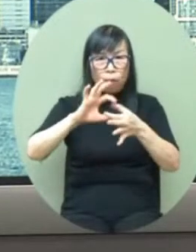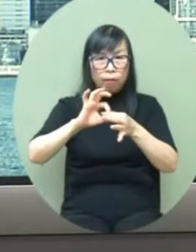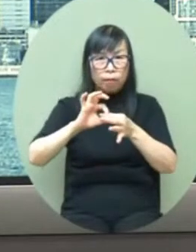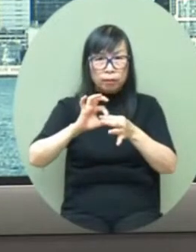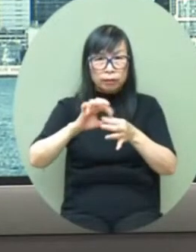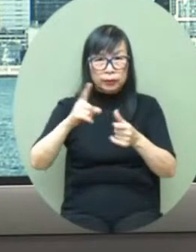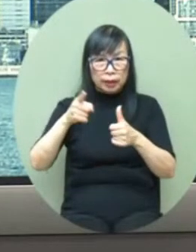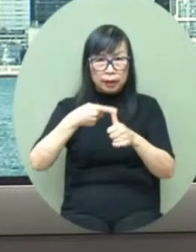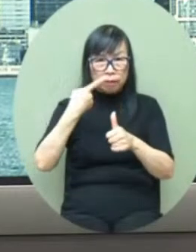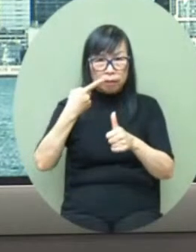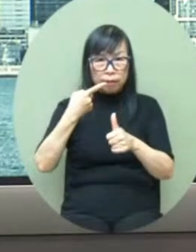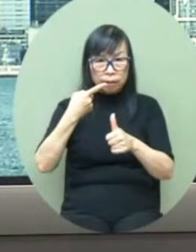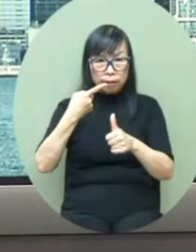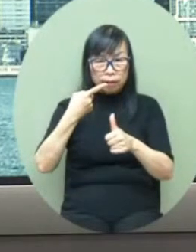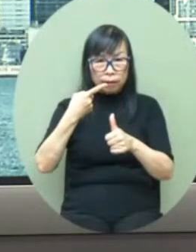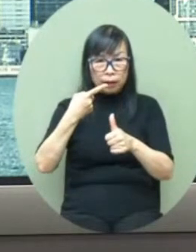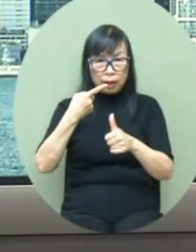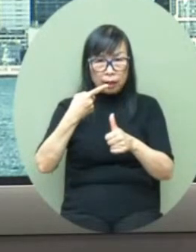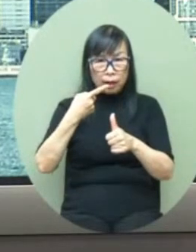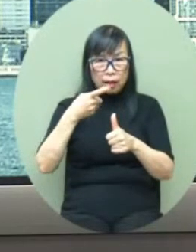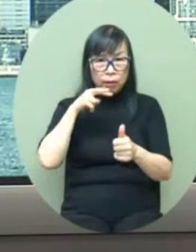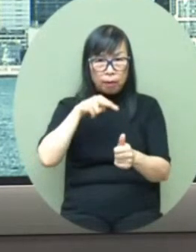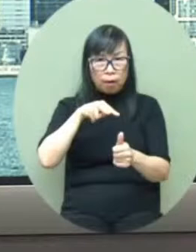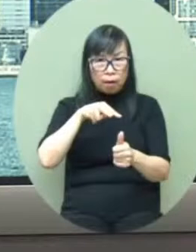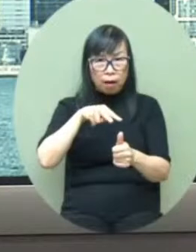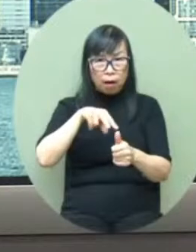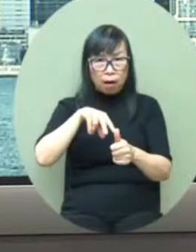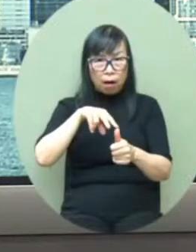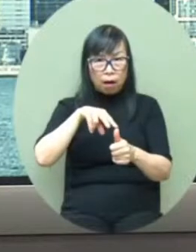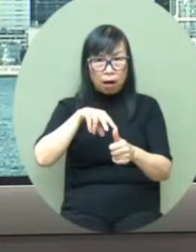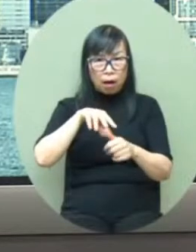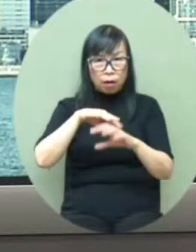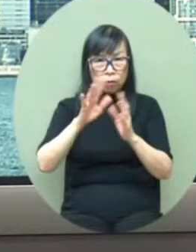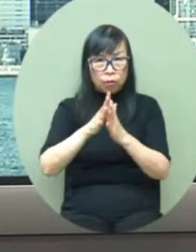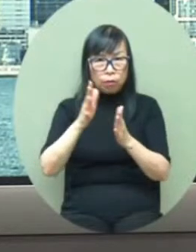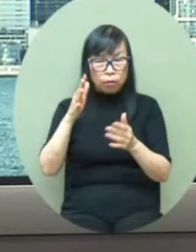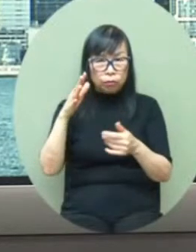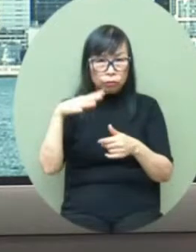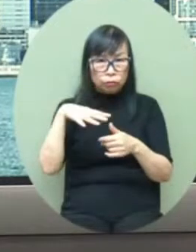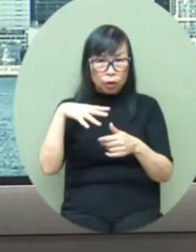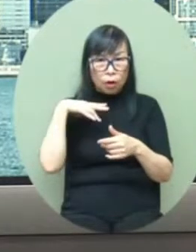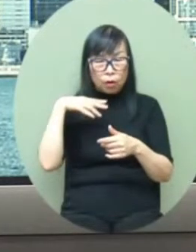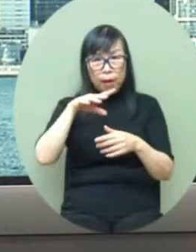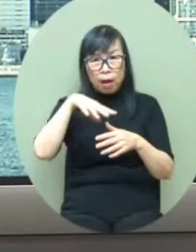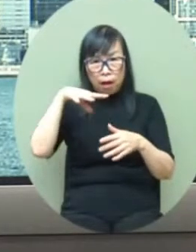the systemic relations in the 20th Congress report. First,